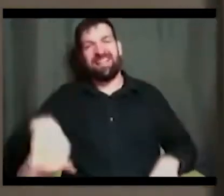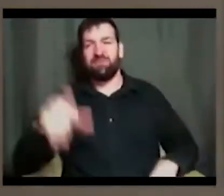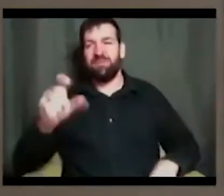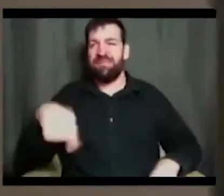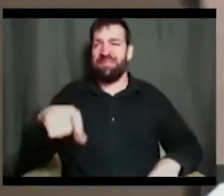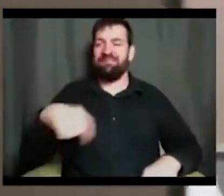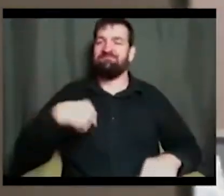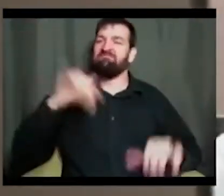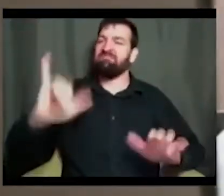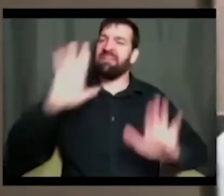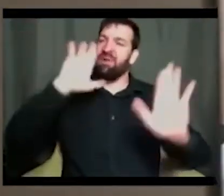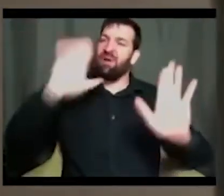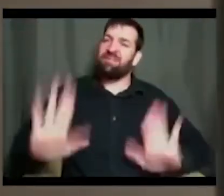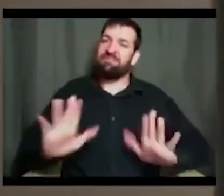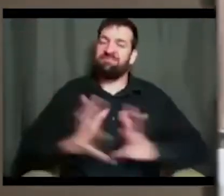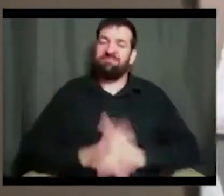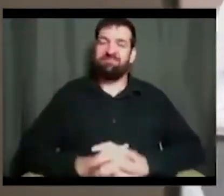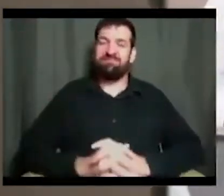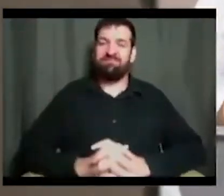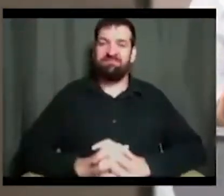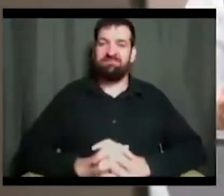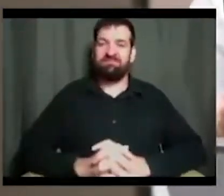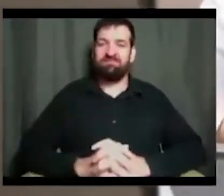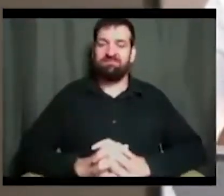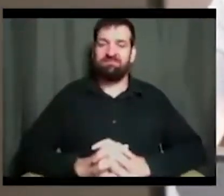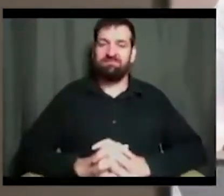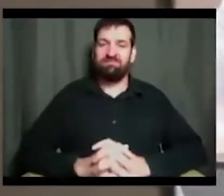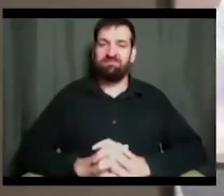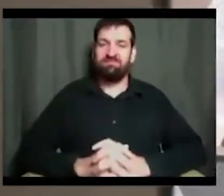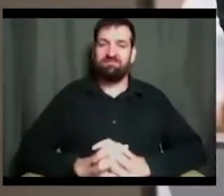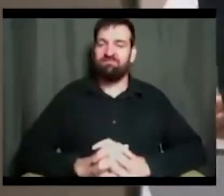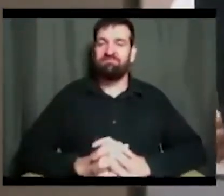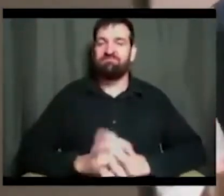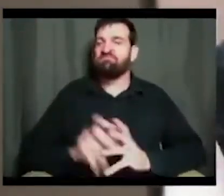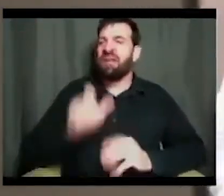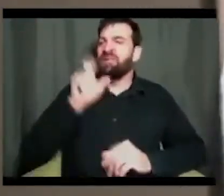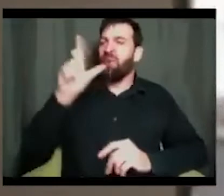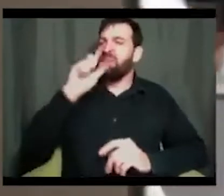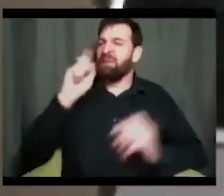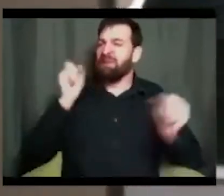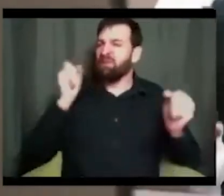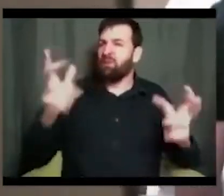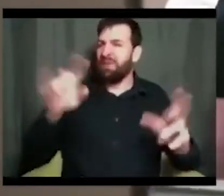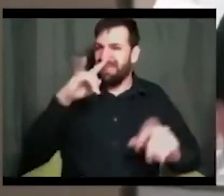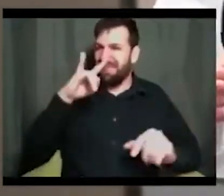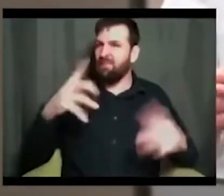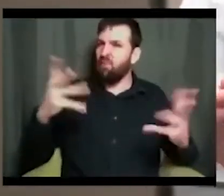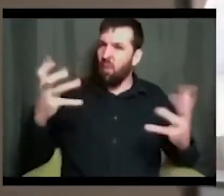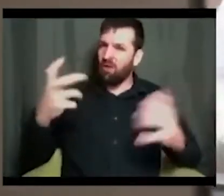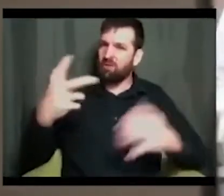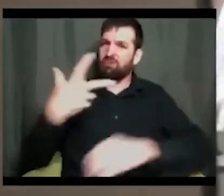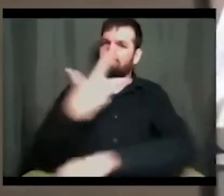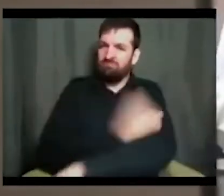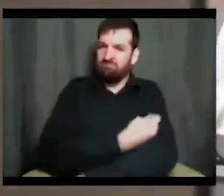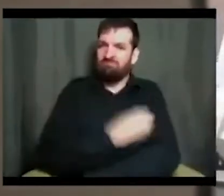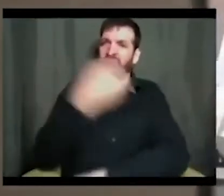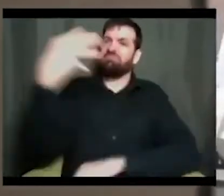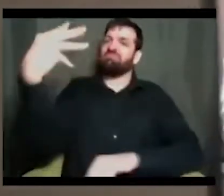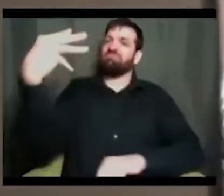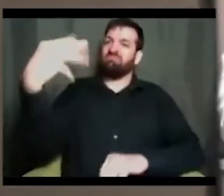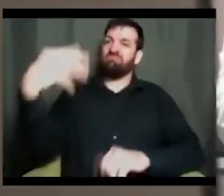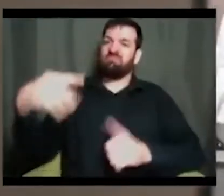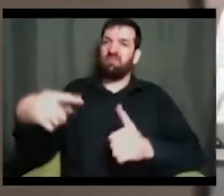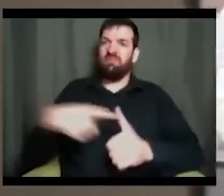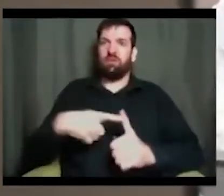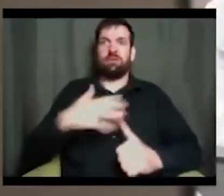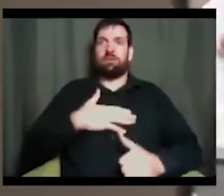I love this. I don't think too many kids get a vaccine in front of a lot of cameras and lights. That's right. Absolutely. I think the first time I came in, I'd say my heart rate was